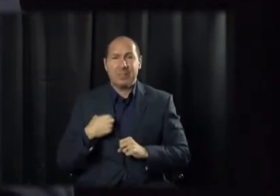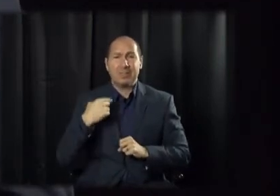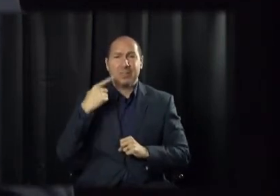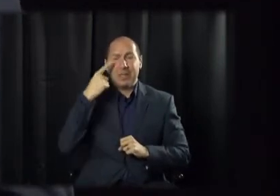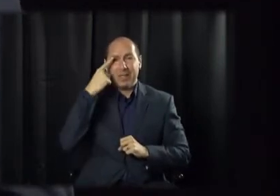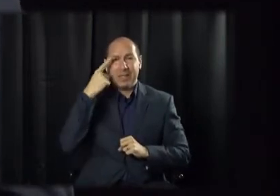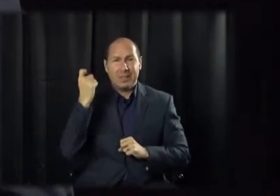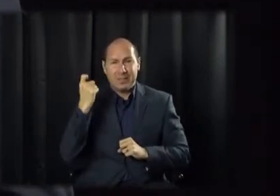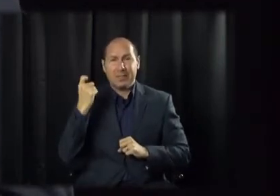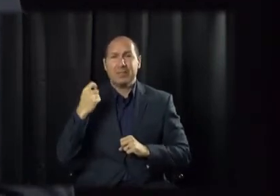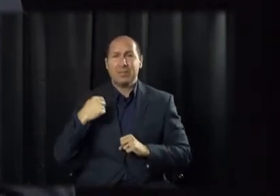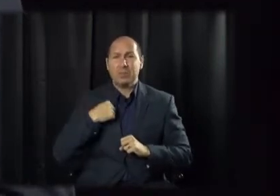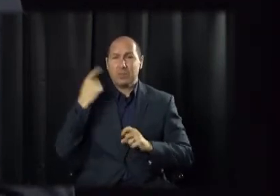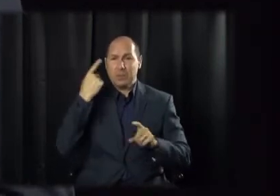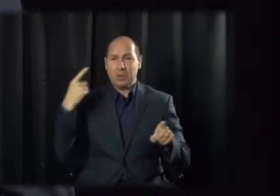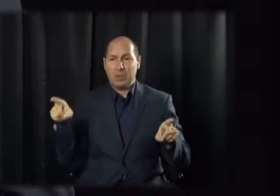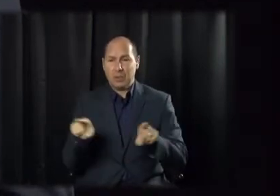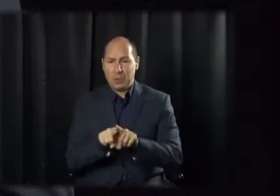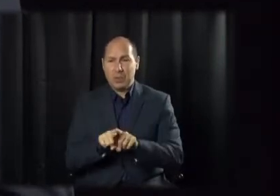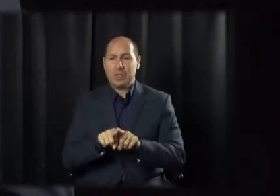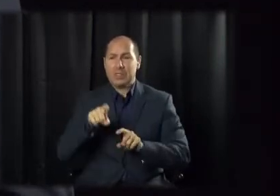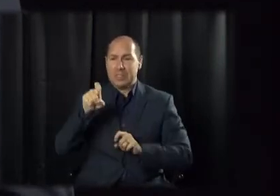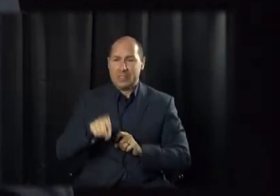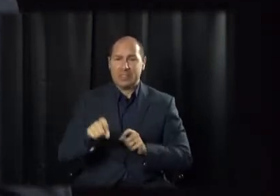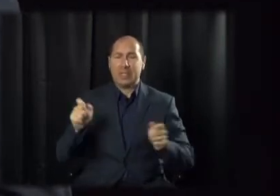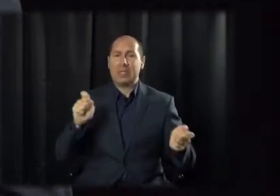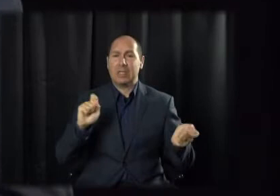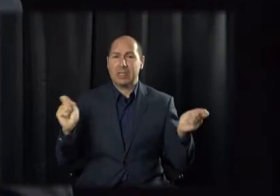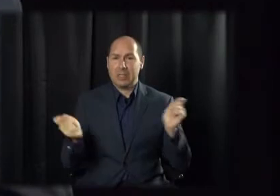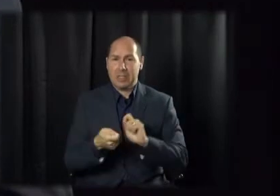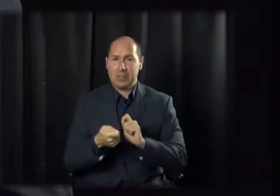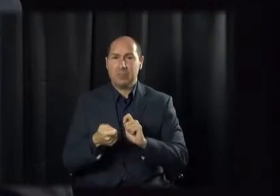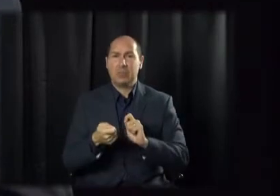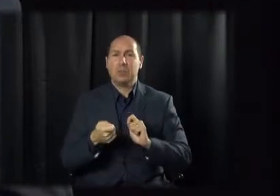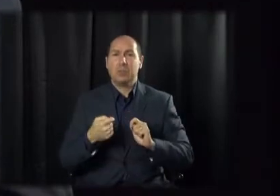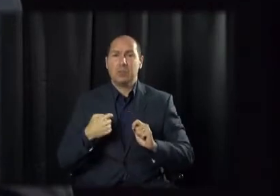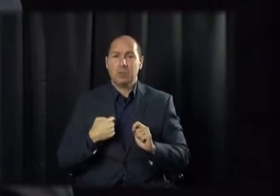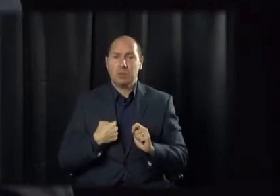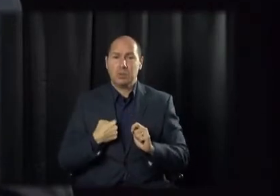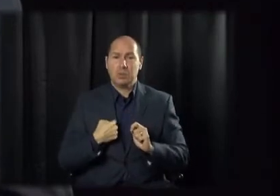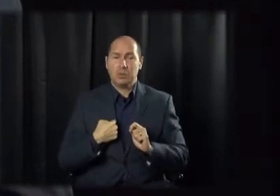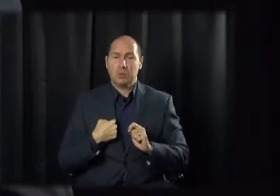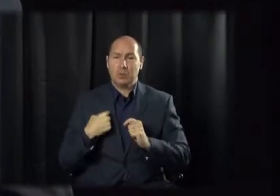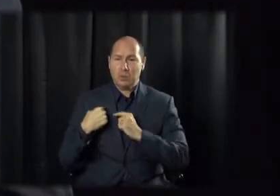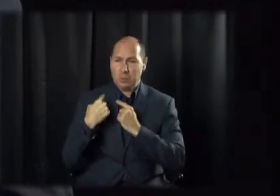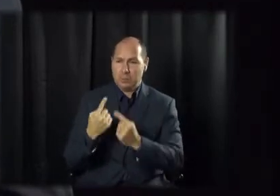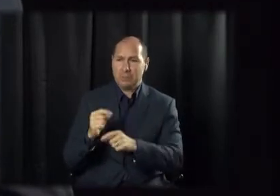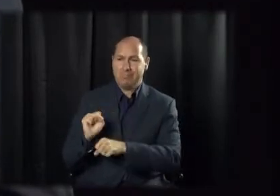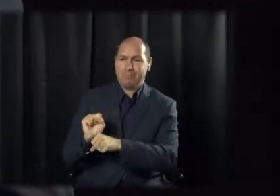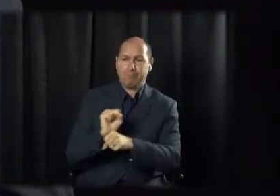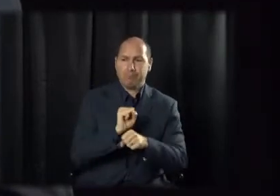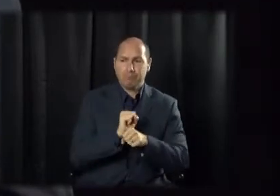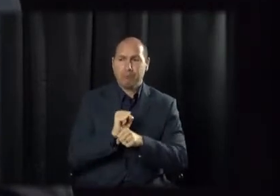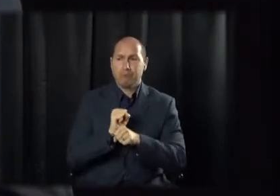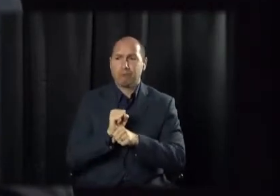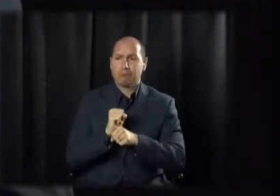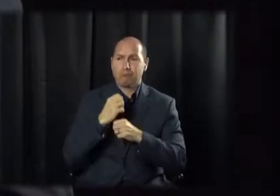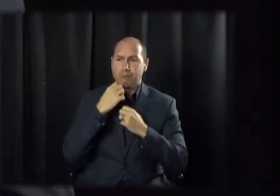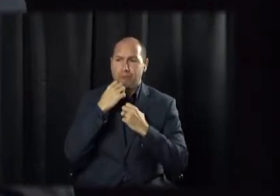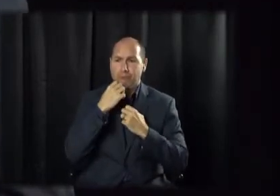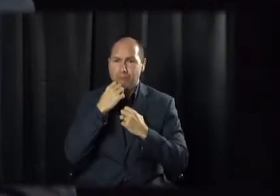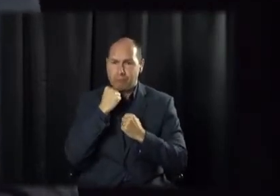agree with the need for reforms, and I appreciate all the work that's been done by members of the